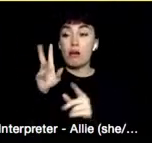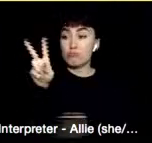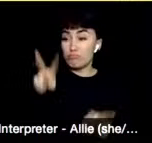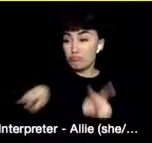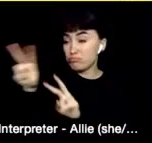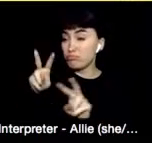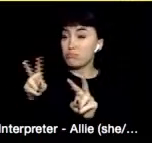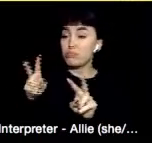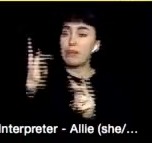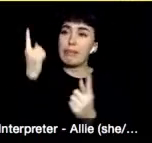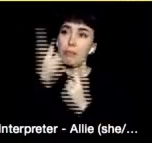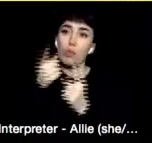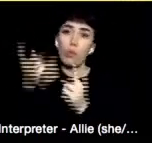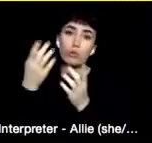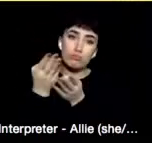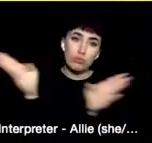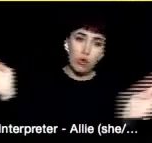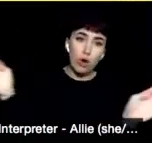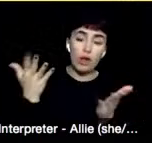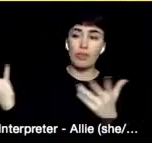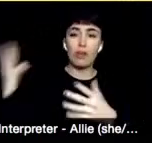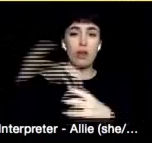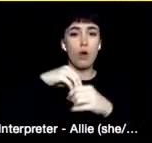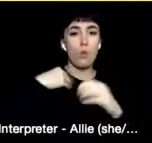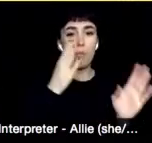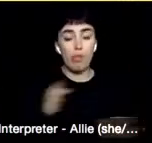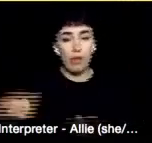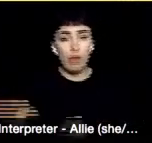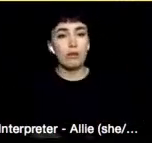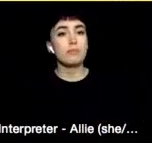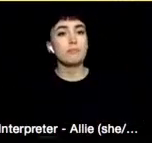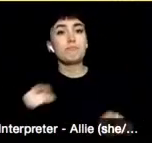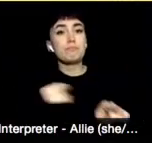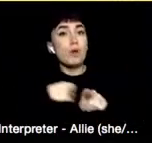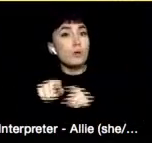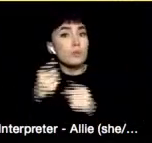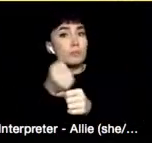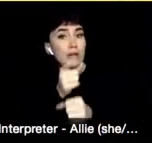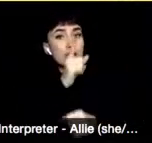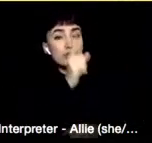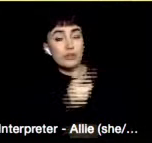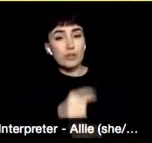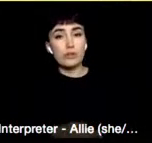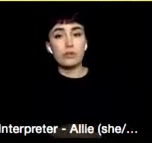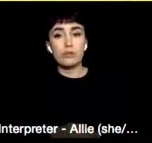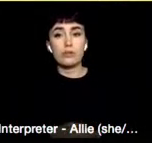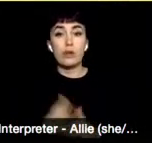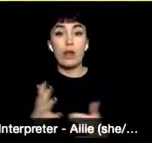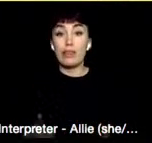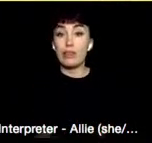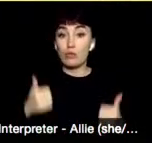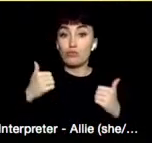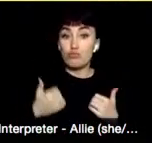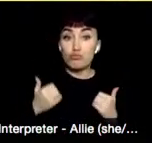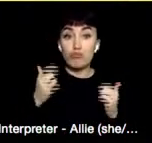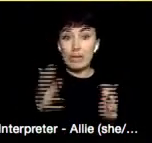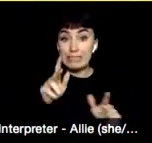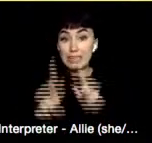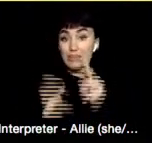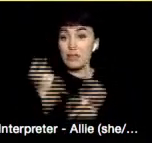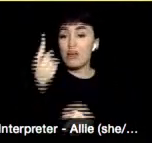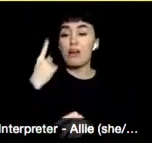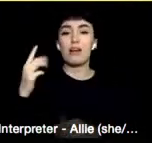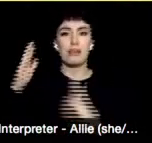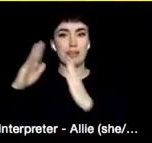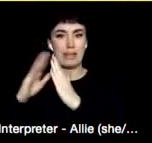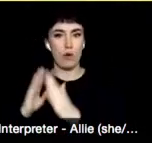things and incorporating that into a plan, we also want to make sure that the residents understand in the town board that there